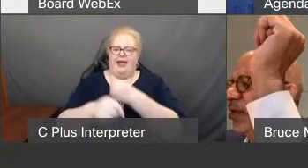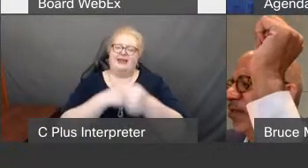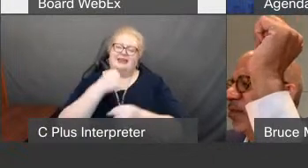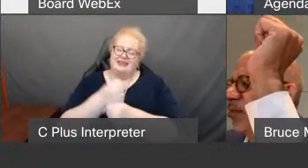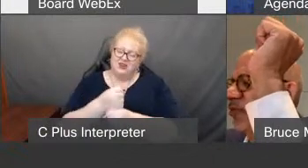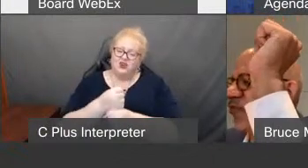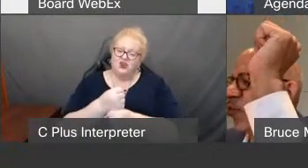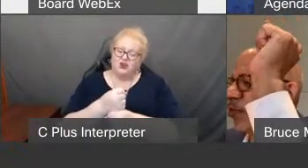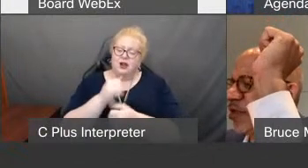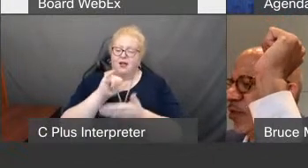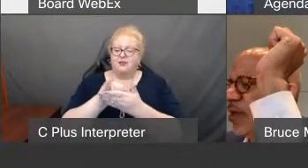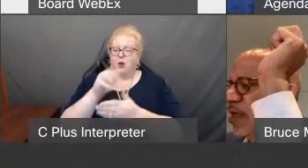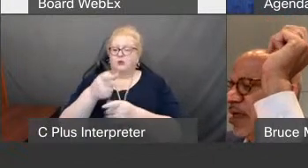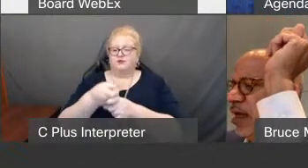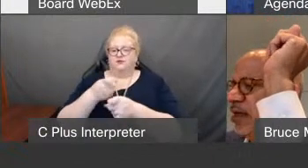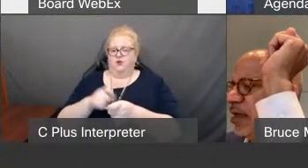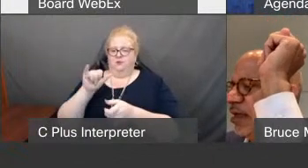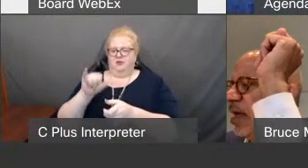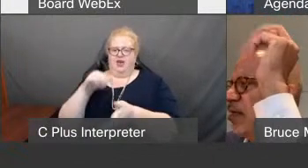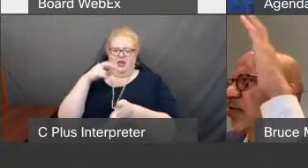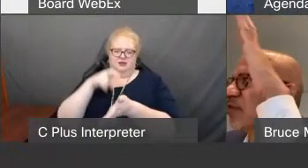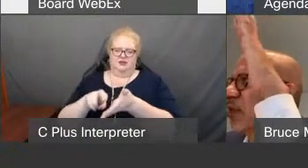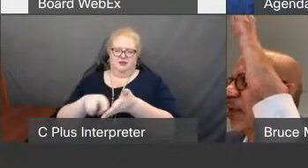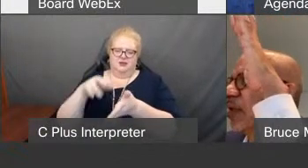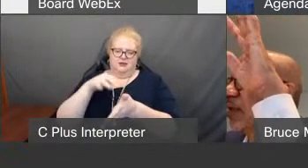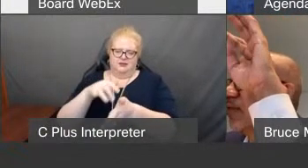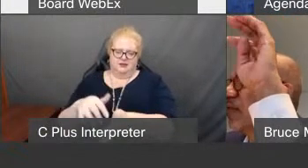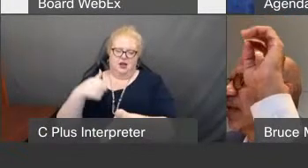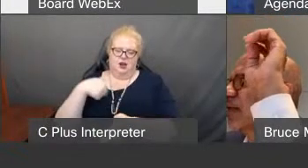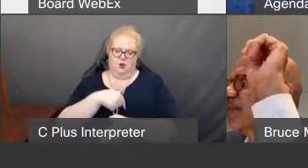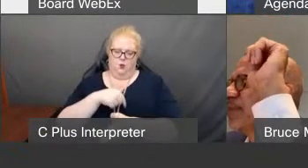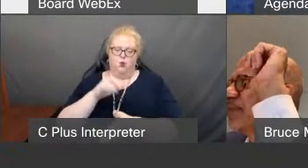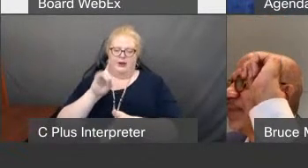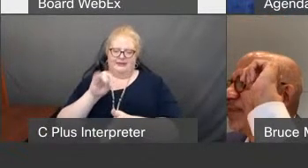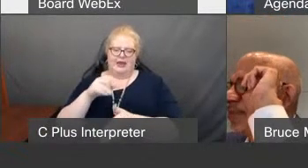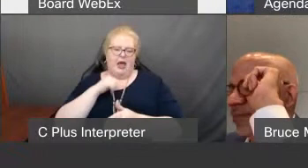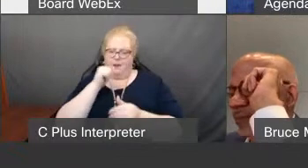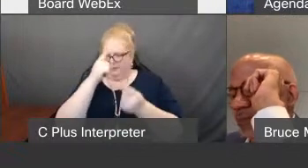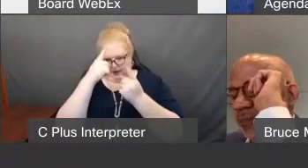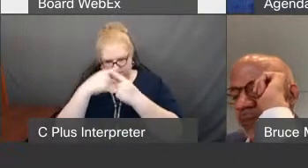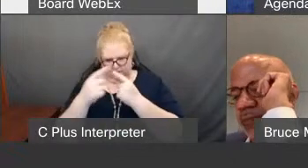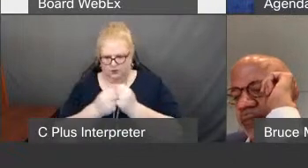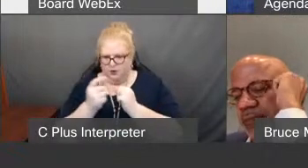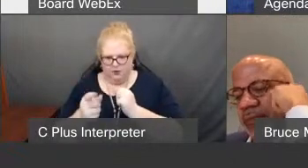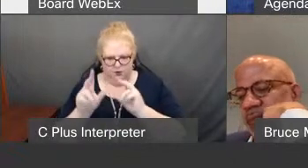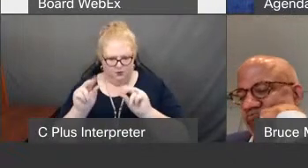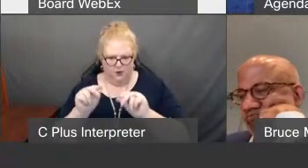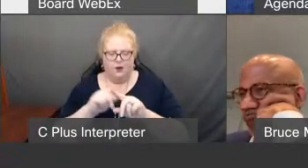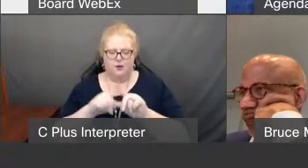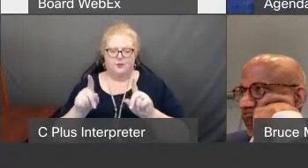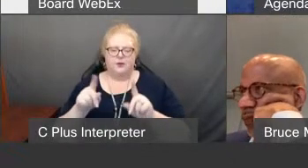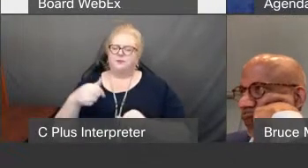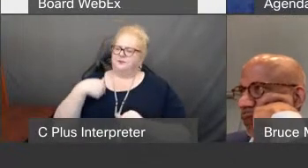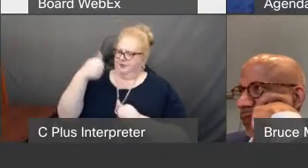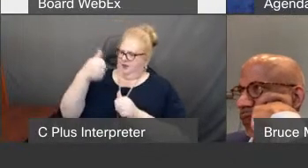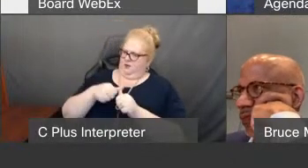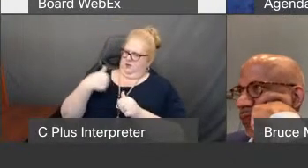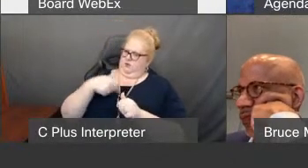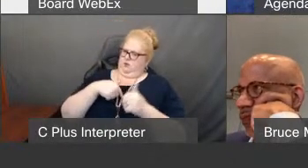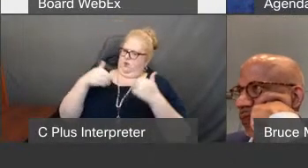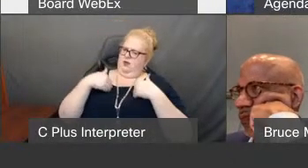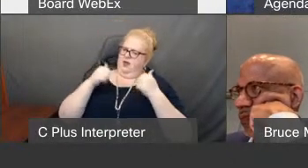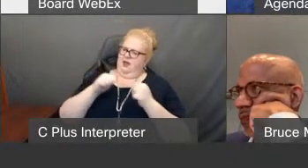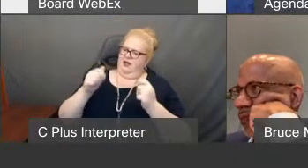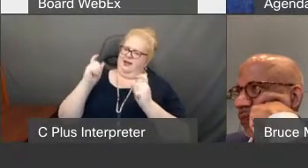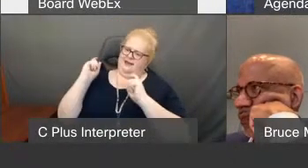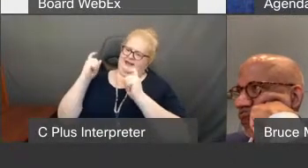we put forward. So I don't disagree with anything you've said. And I remember, didn't we have a huge gift from a zoo